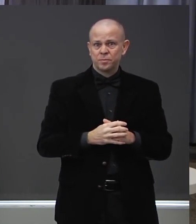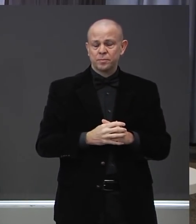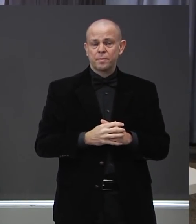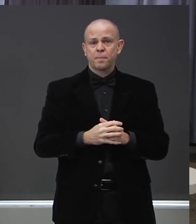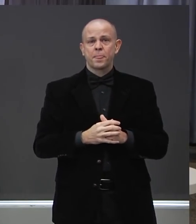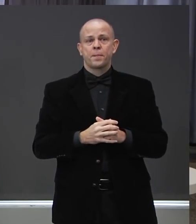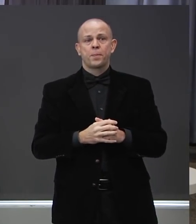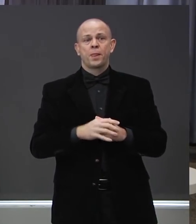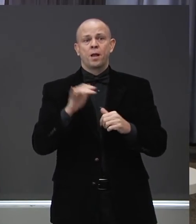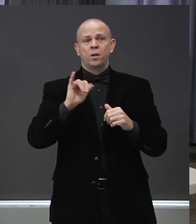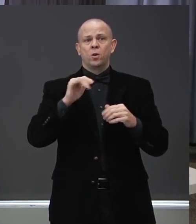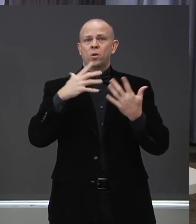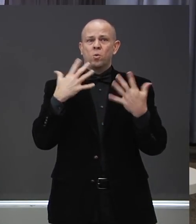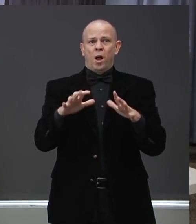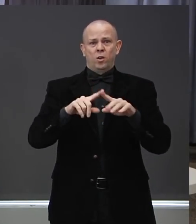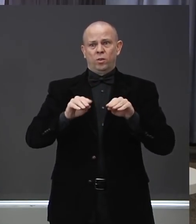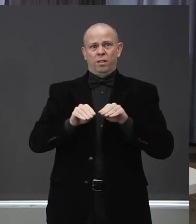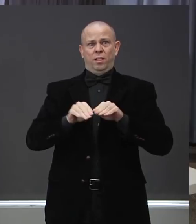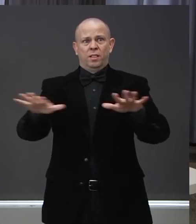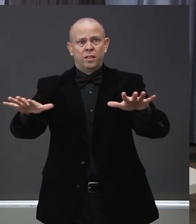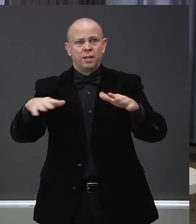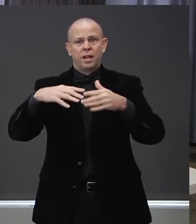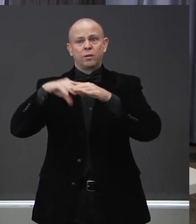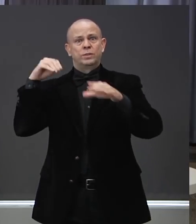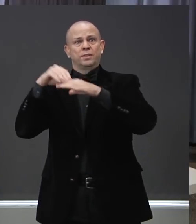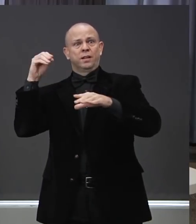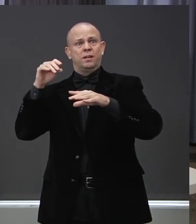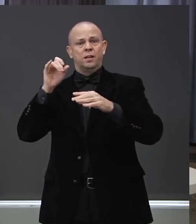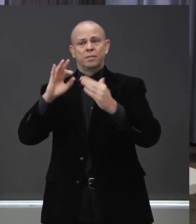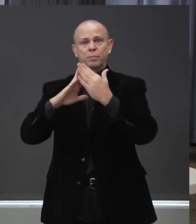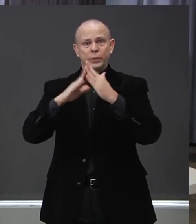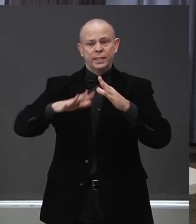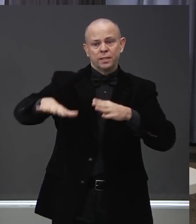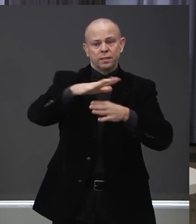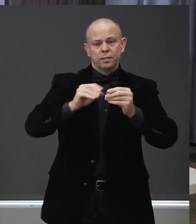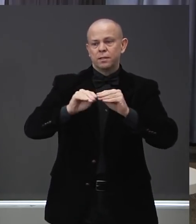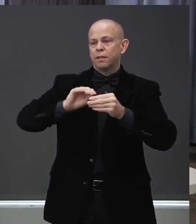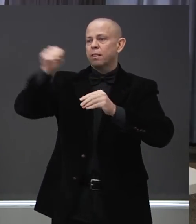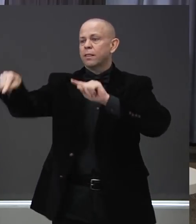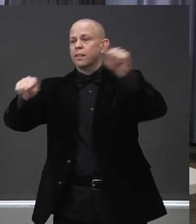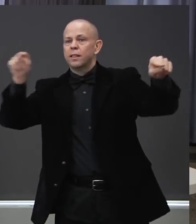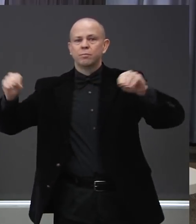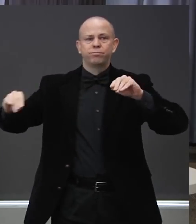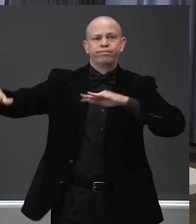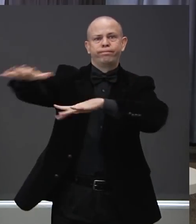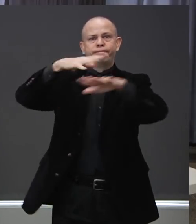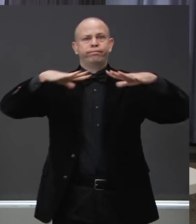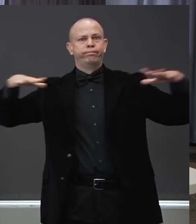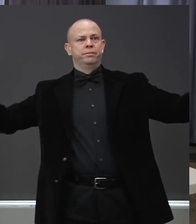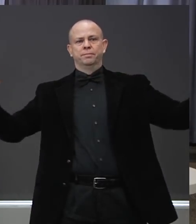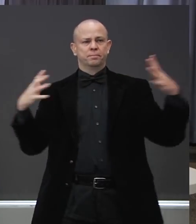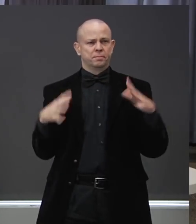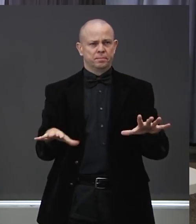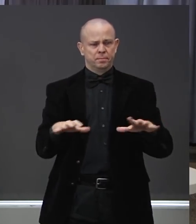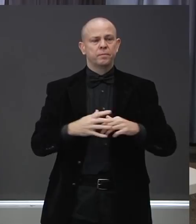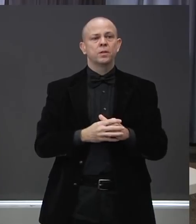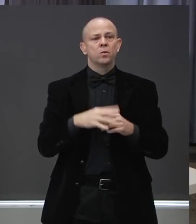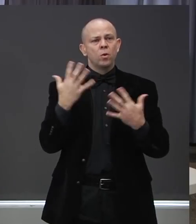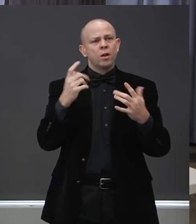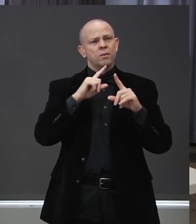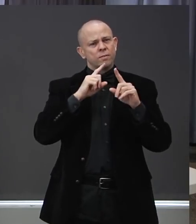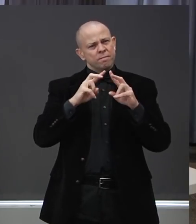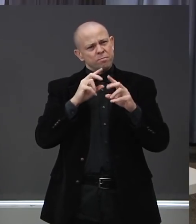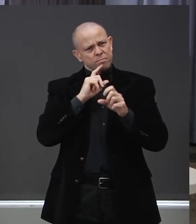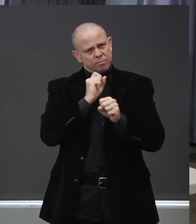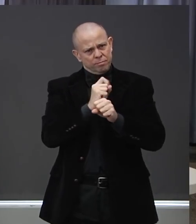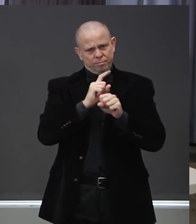spread of the virus in the broader community. These updated school reopening metrics remain among the most protective in the country, but are